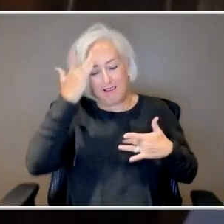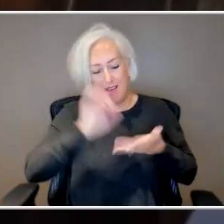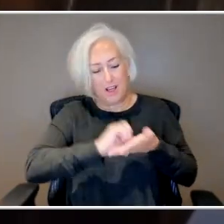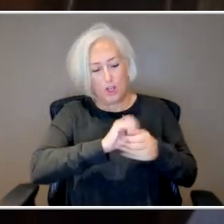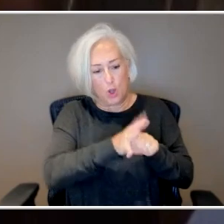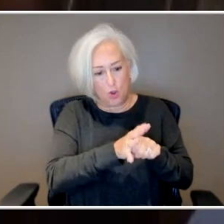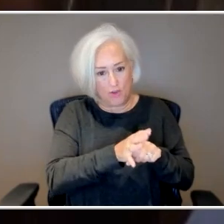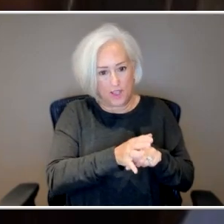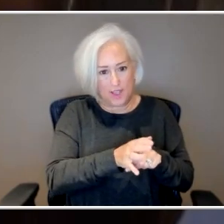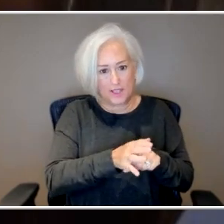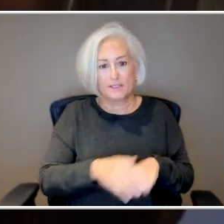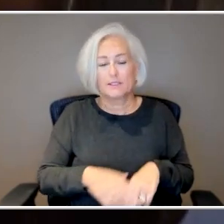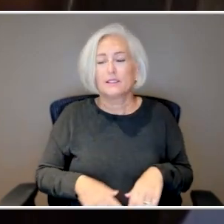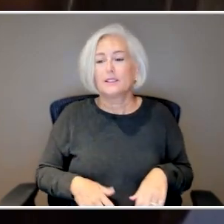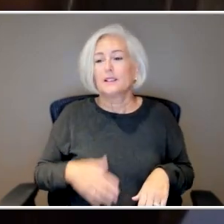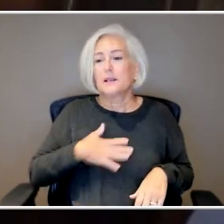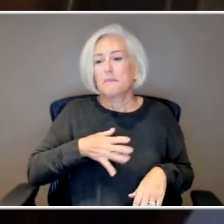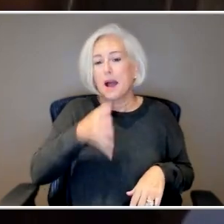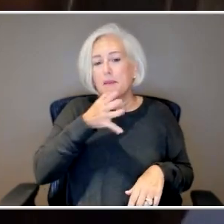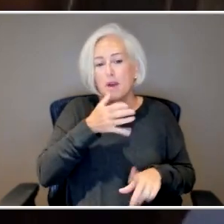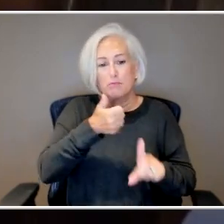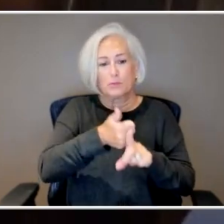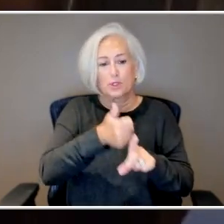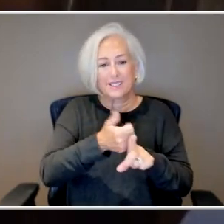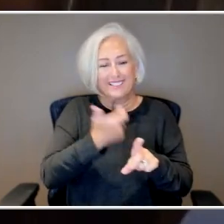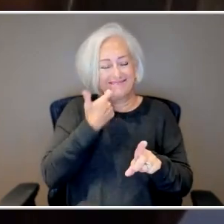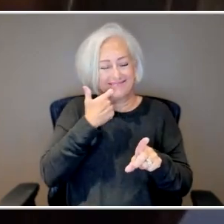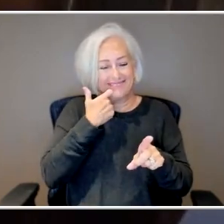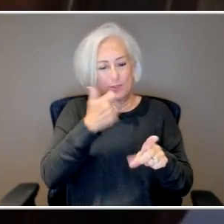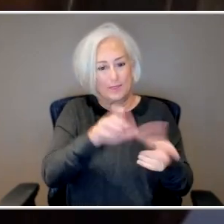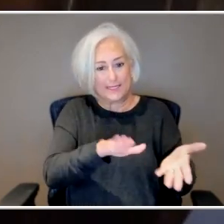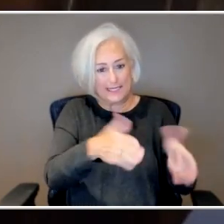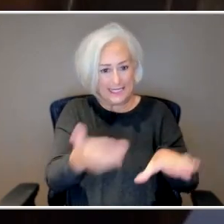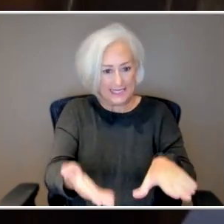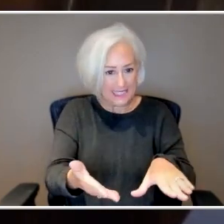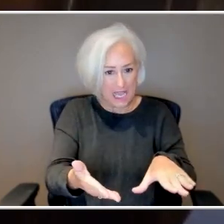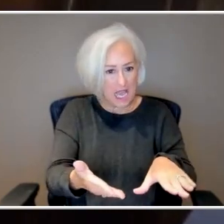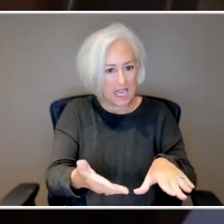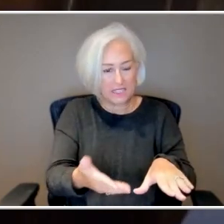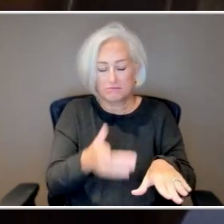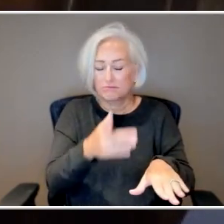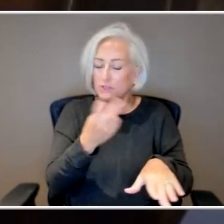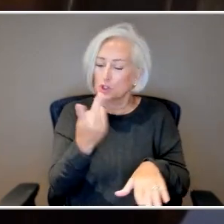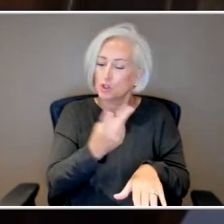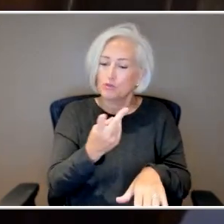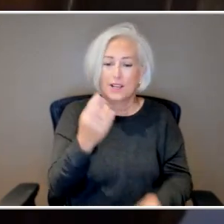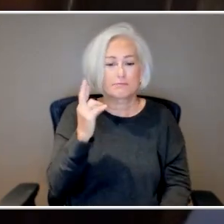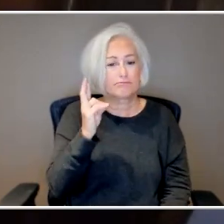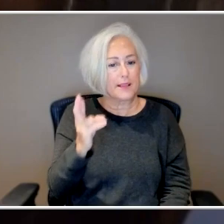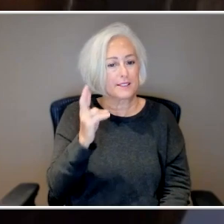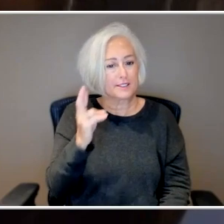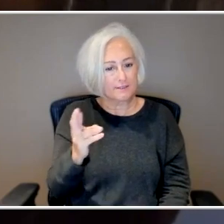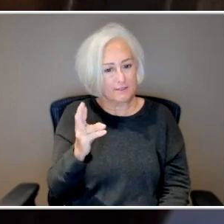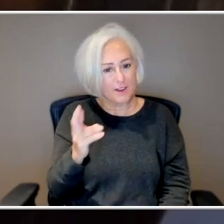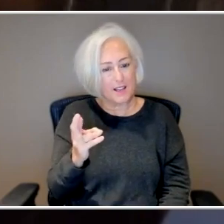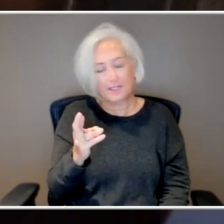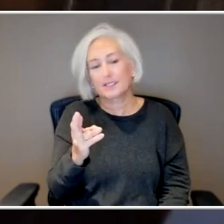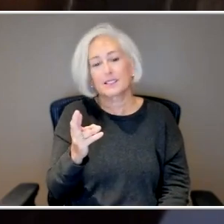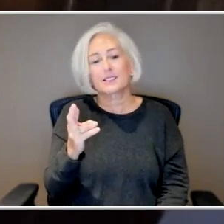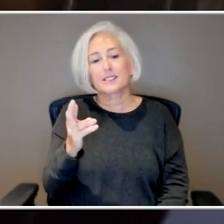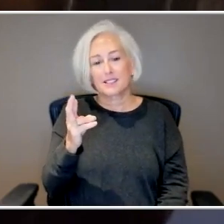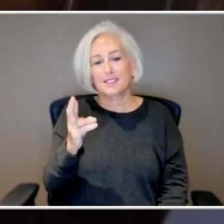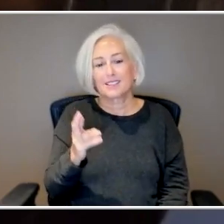had lost my mother, who was my rock all my life. She's, we were like best friends. And even though I've had her till she